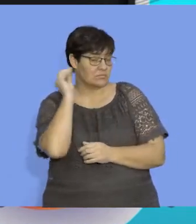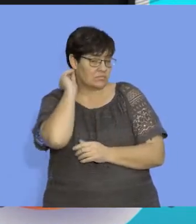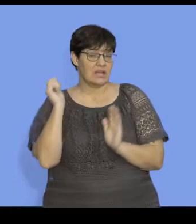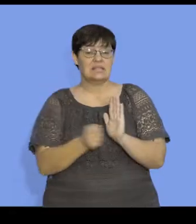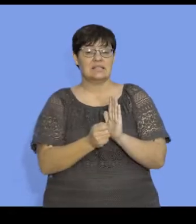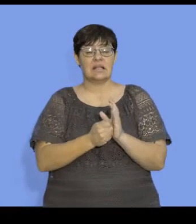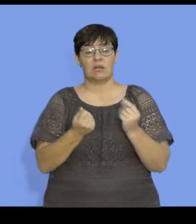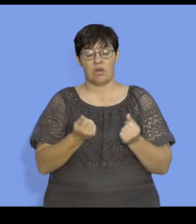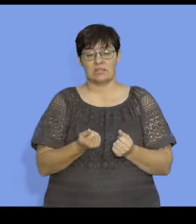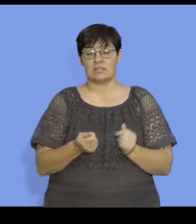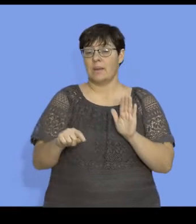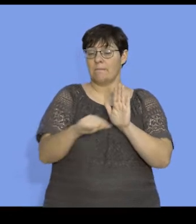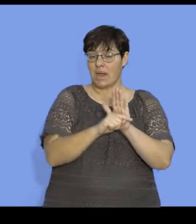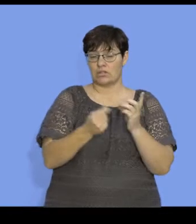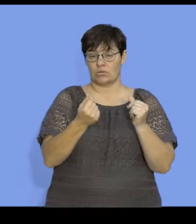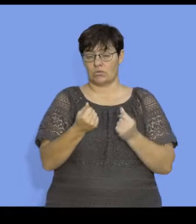sales